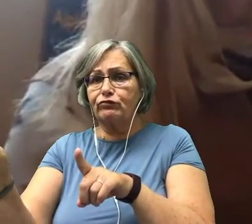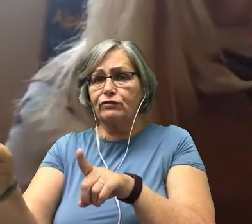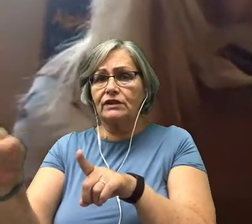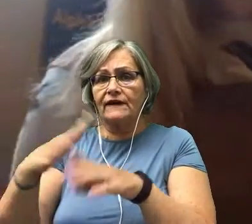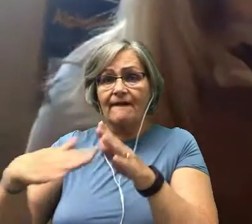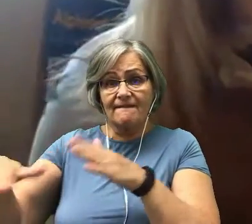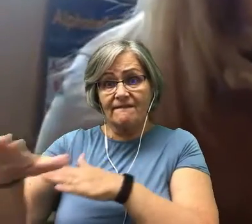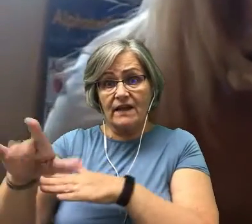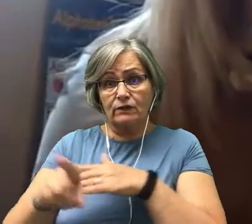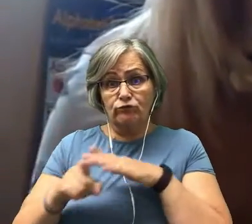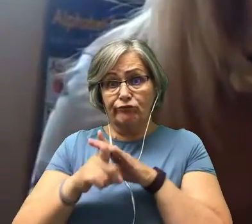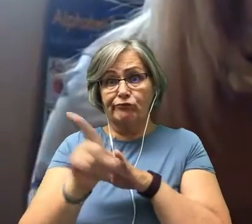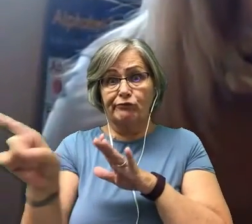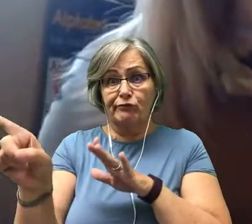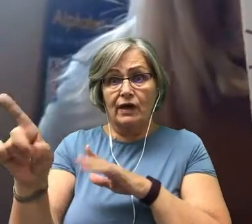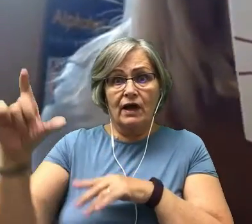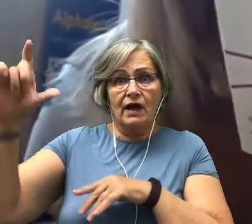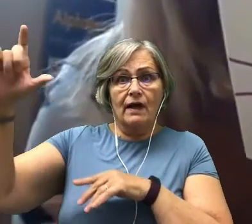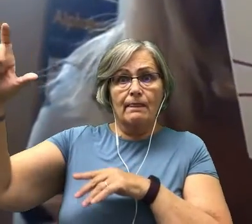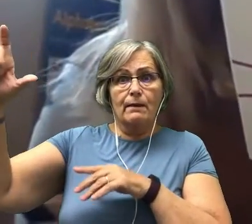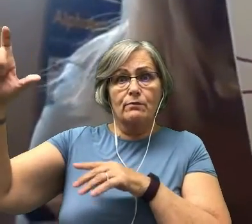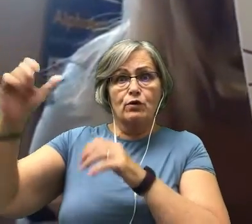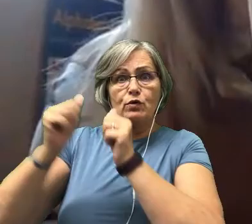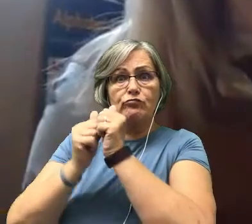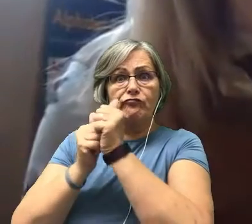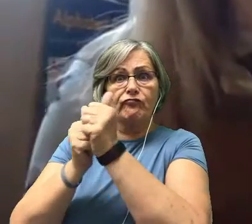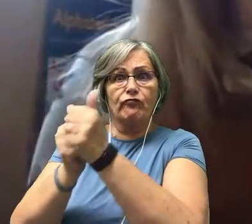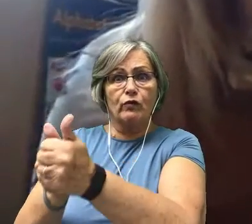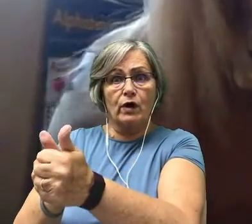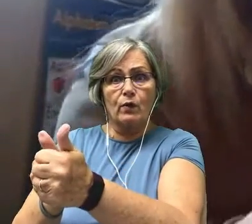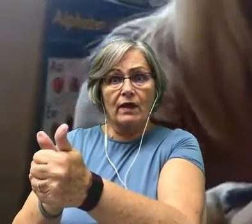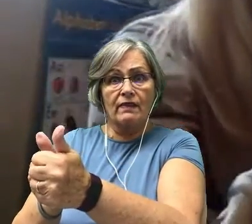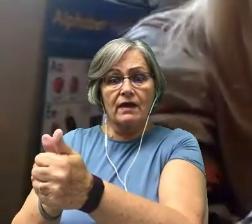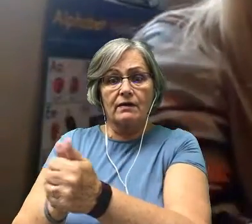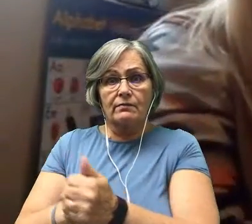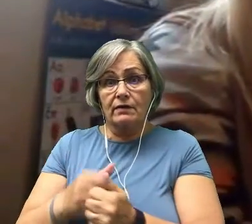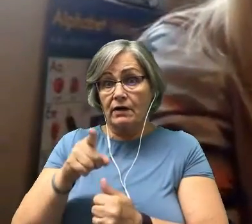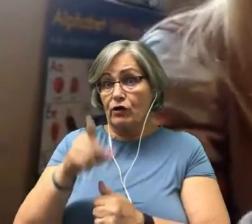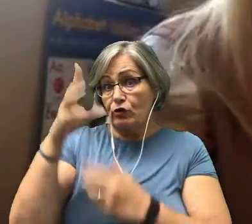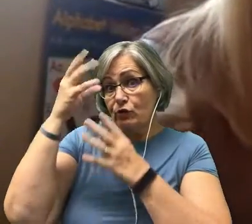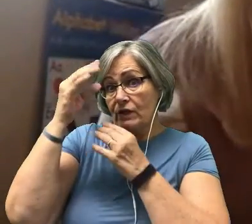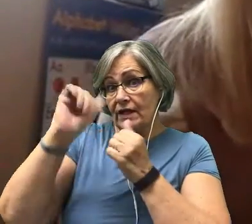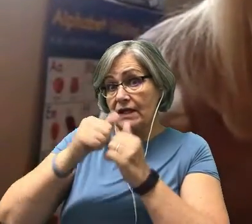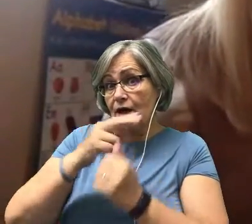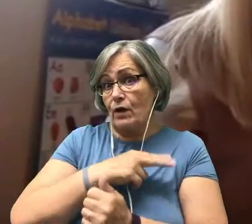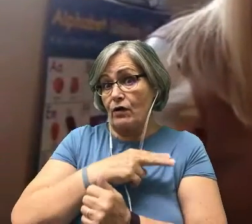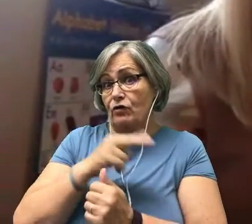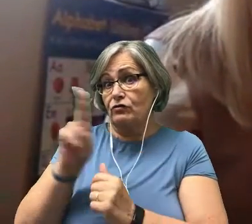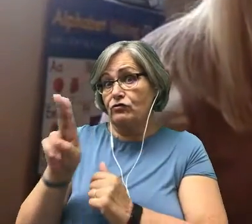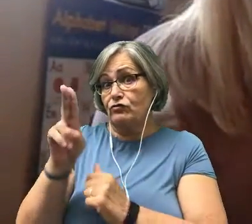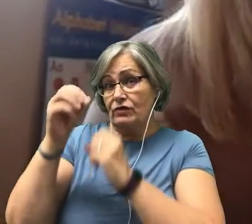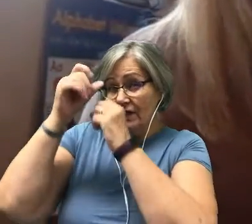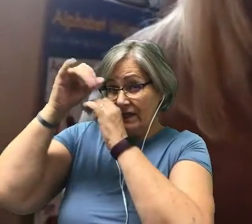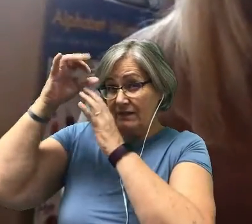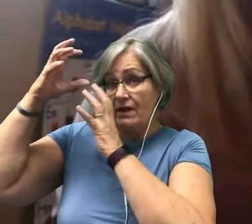field, and the moon went with him. Are you thinking about how Harold is using his